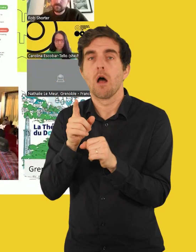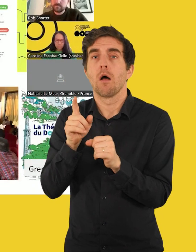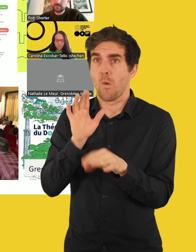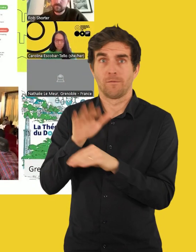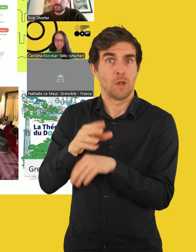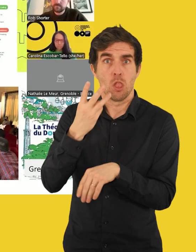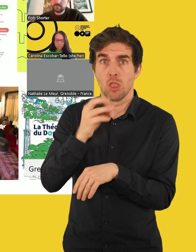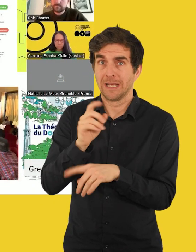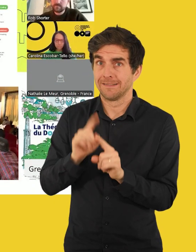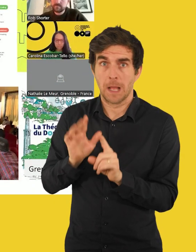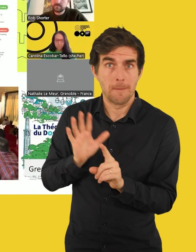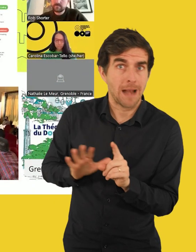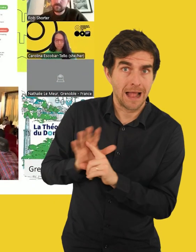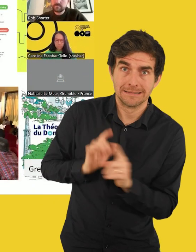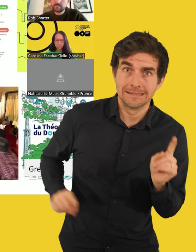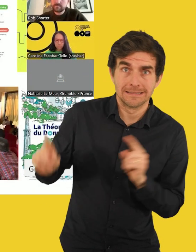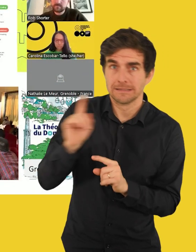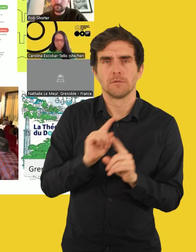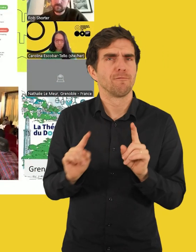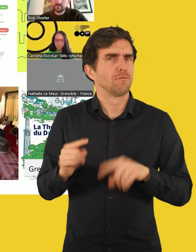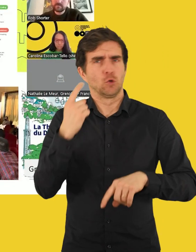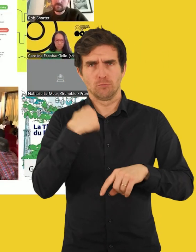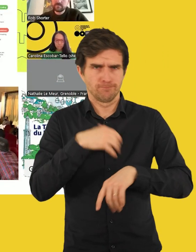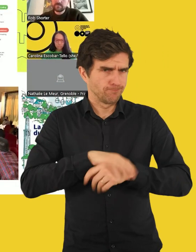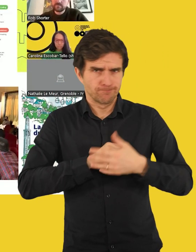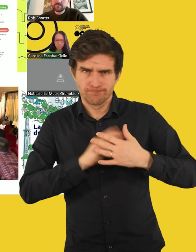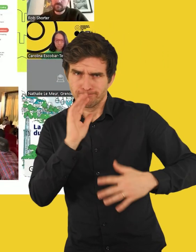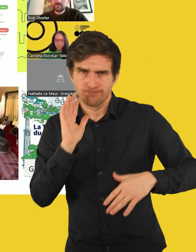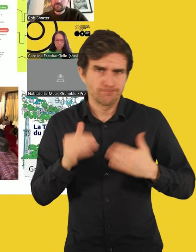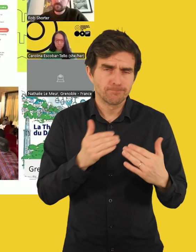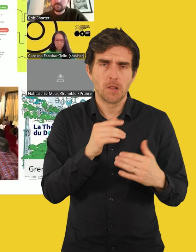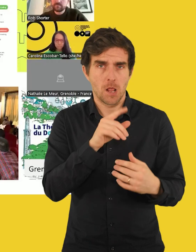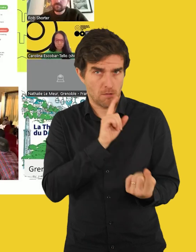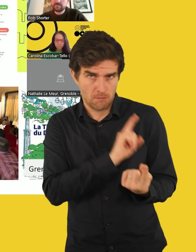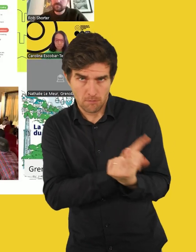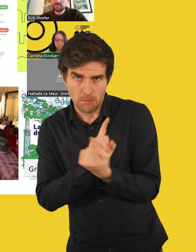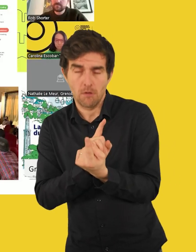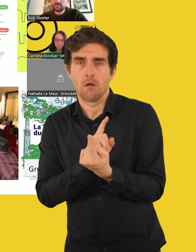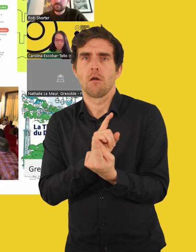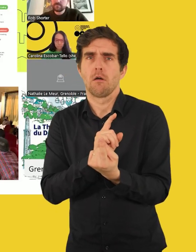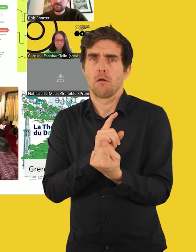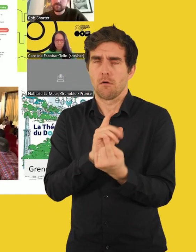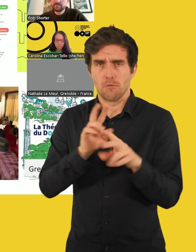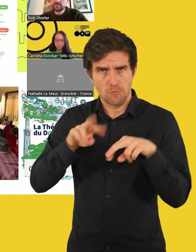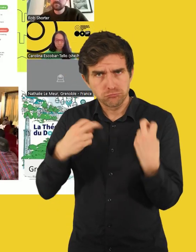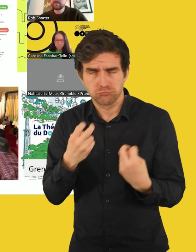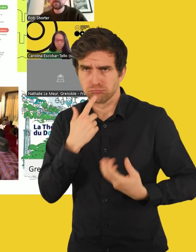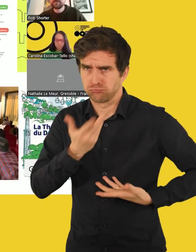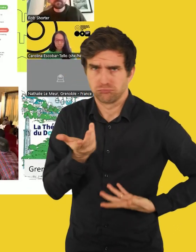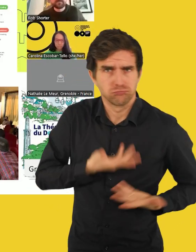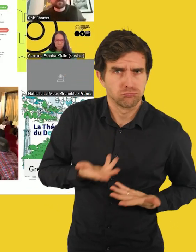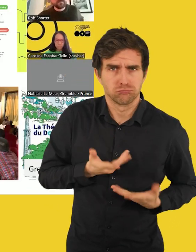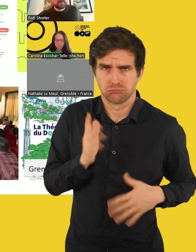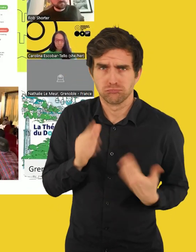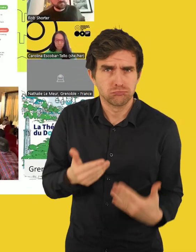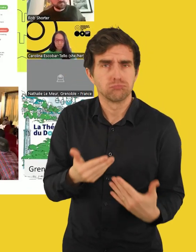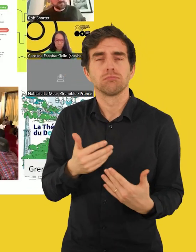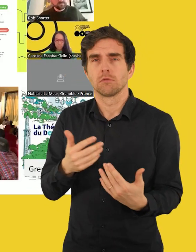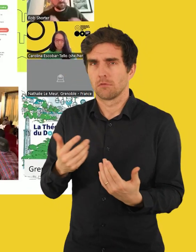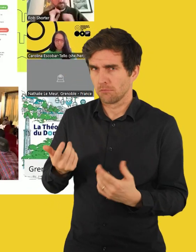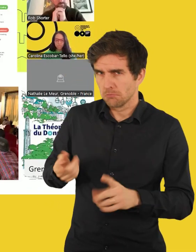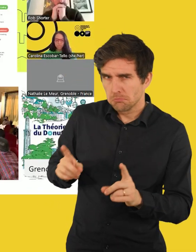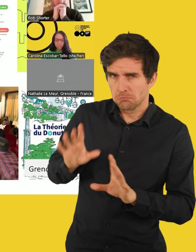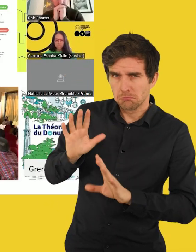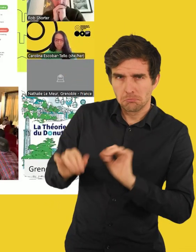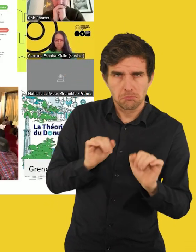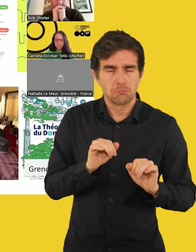more than 30 places. So this was the first time we were able to bring together in person people who could then sit at a table